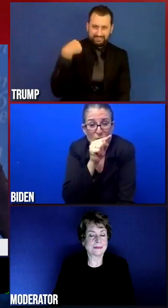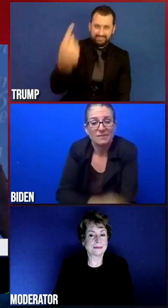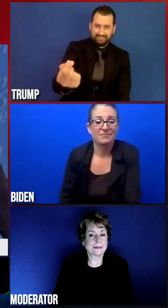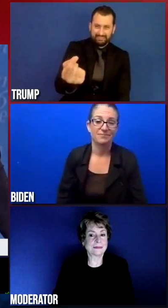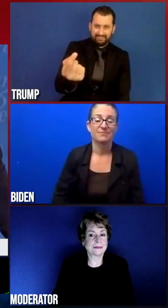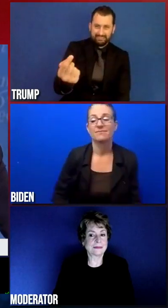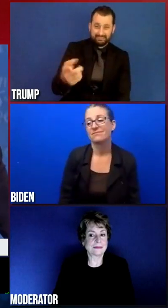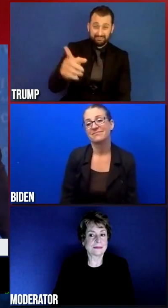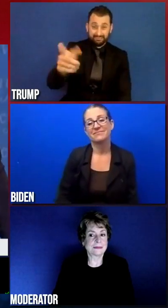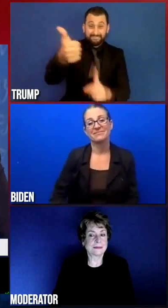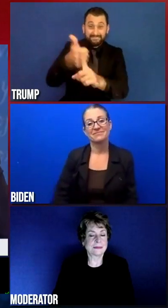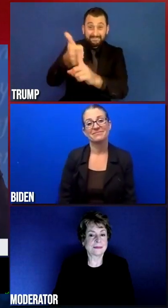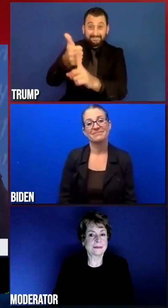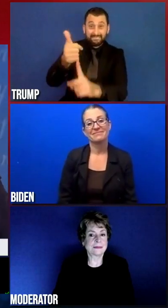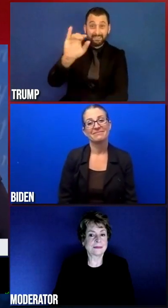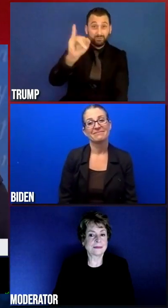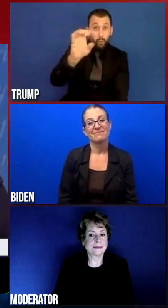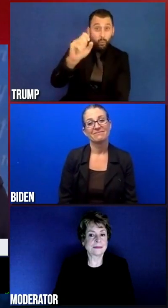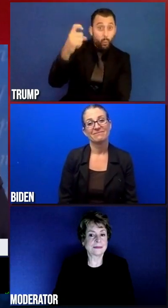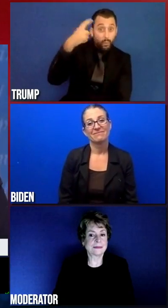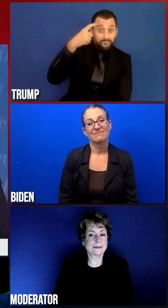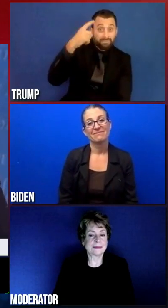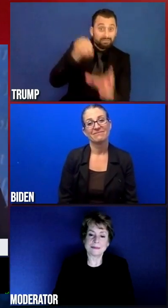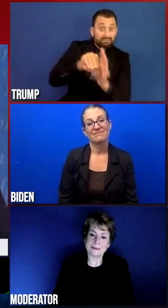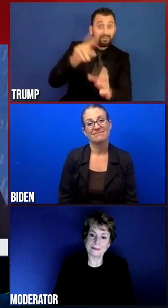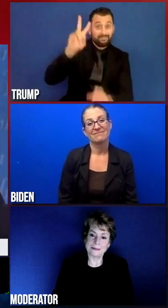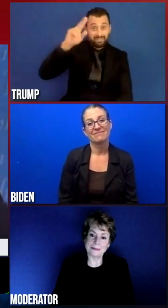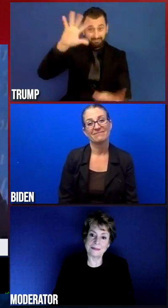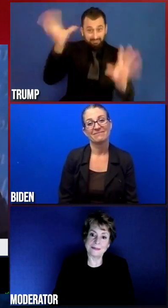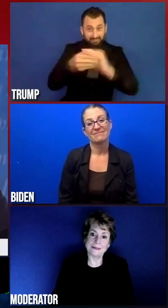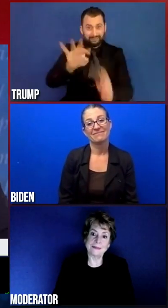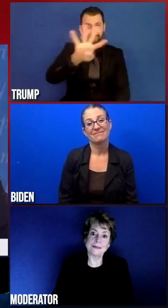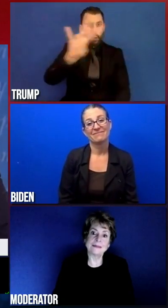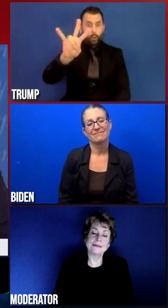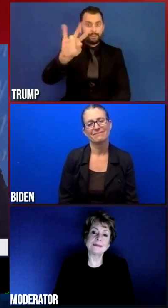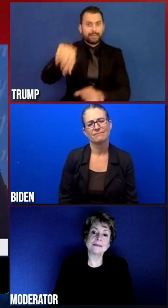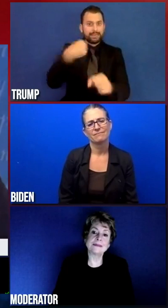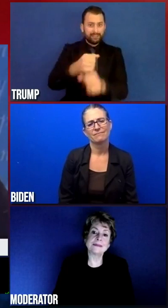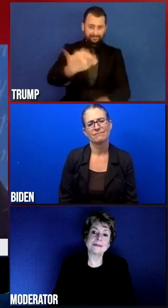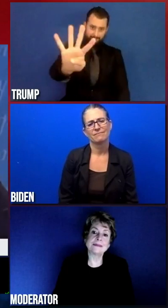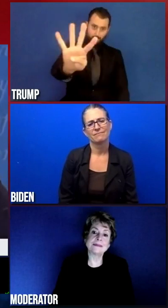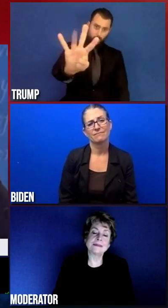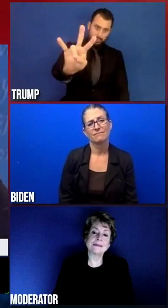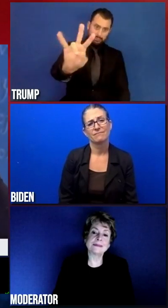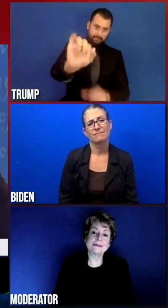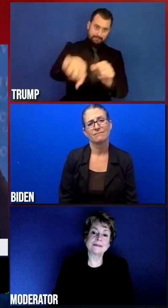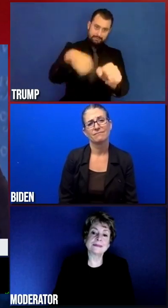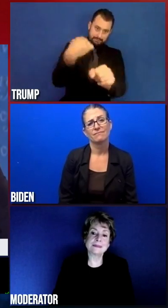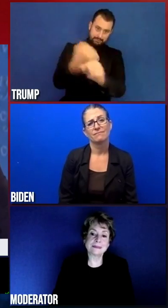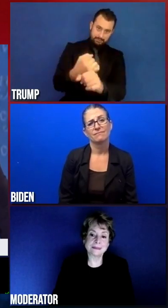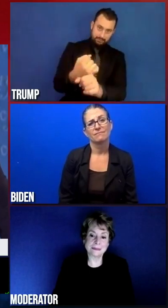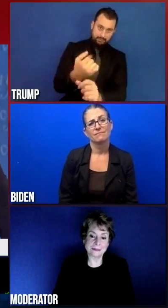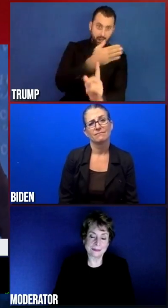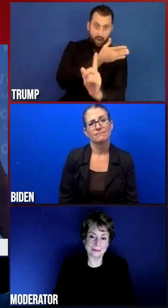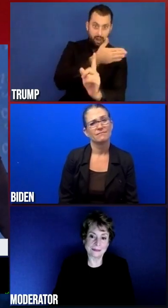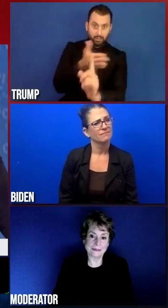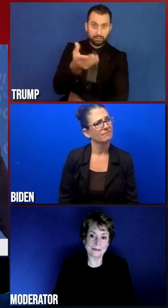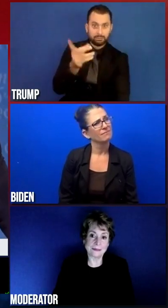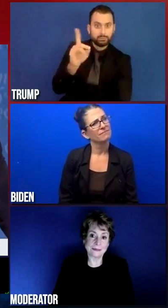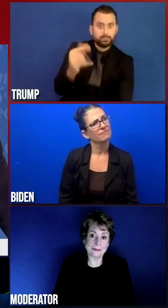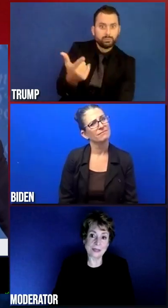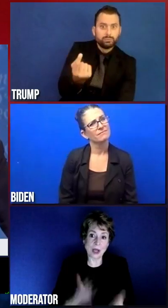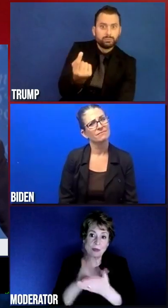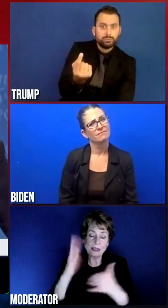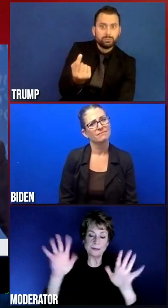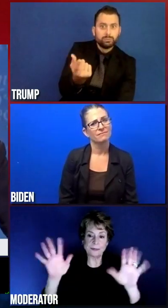I've done more than you've done in 47 years, Joe. We've done things that you never even thought of doing, including fixing the broken military that you